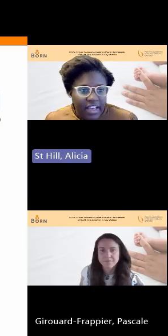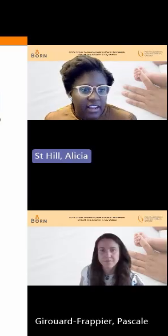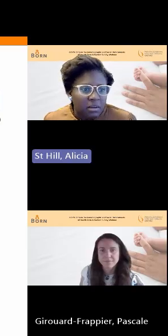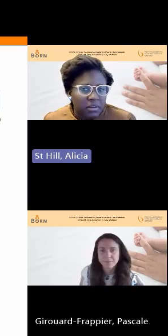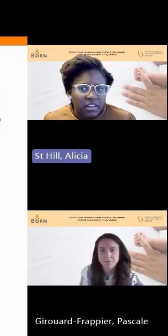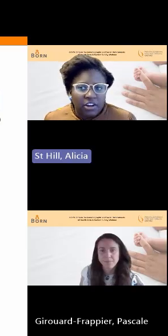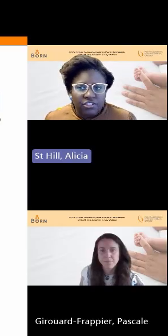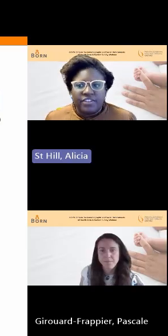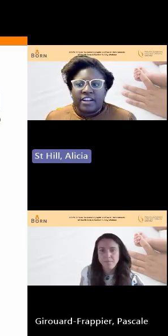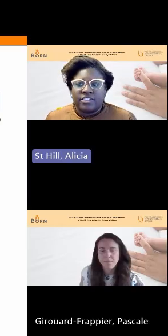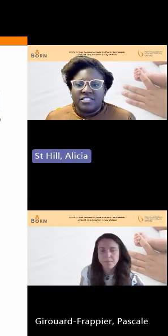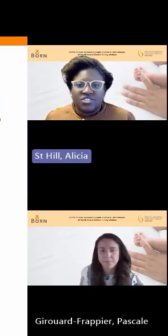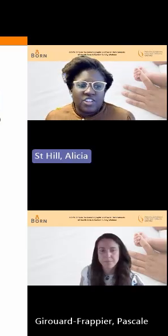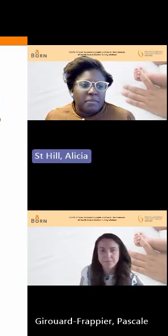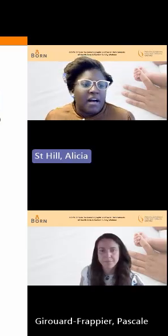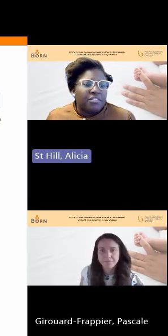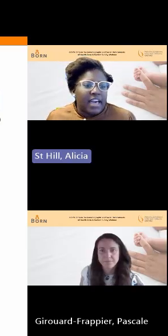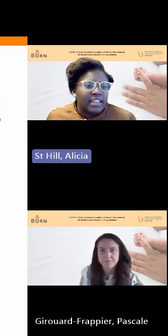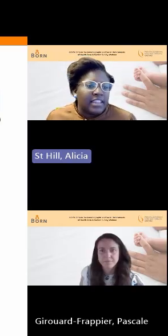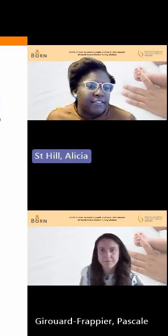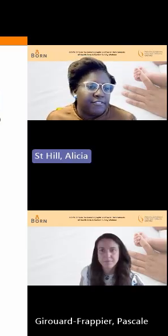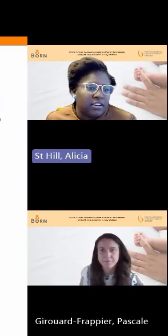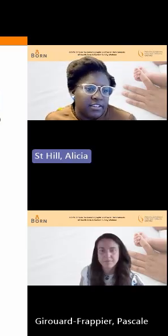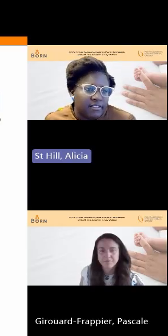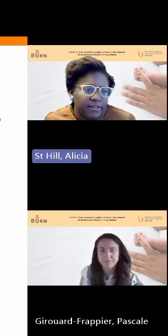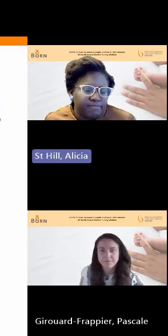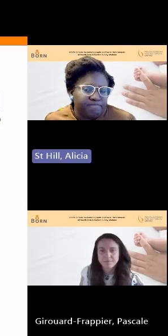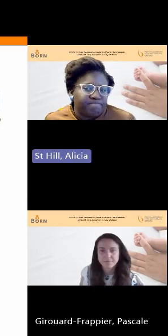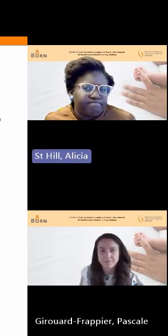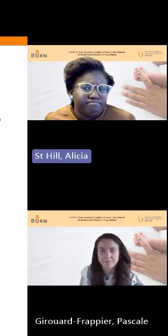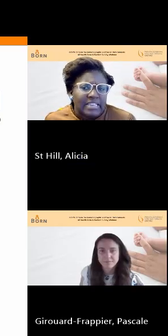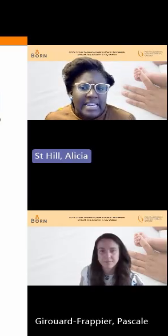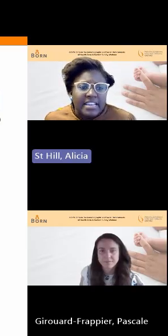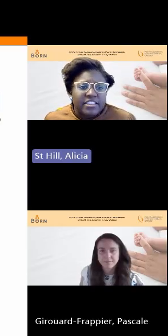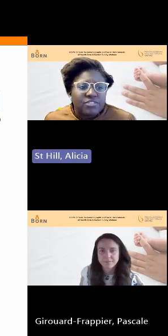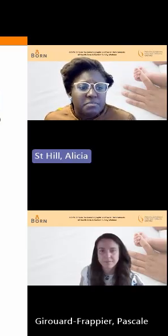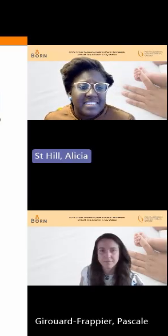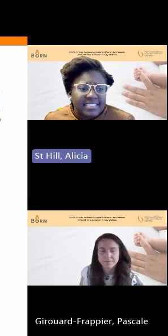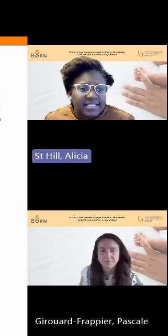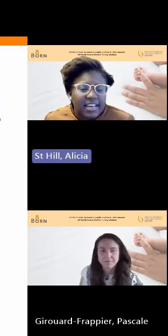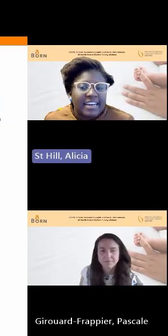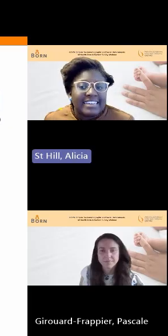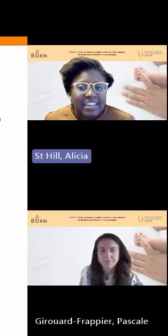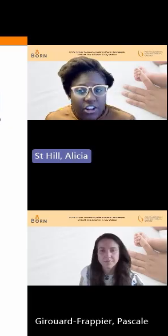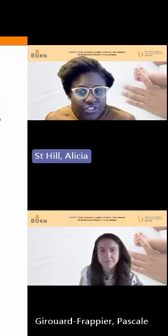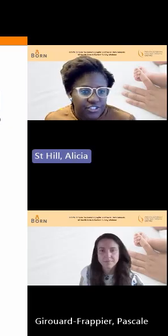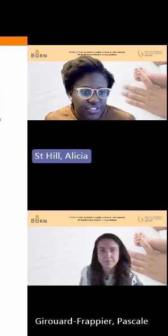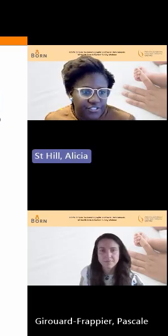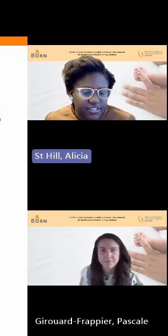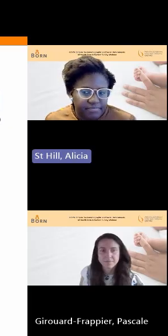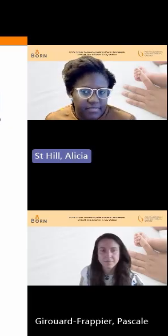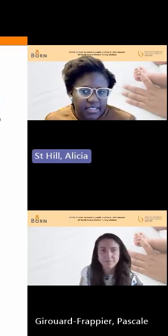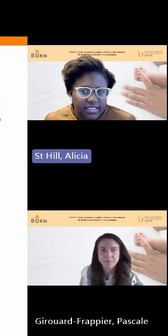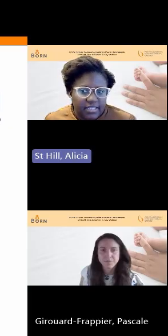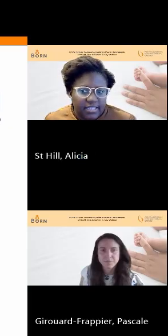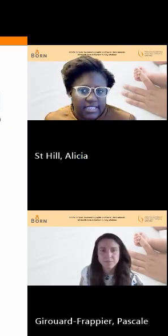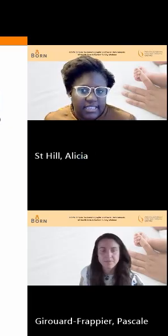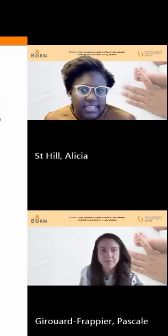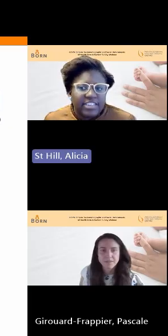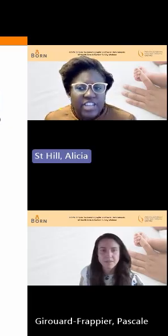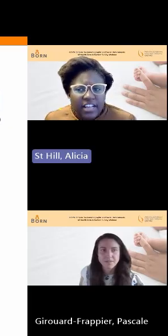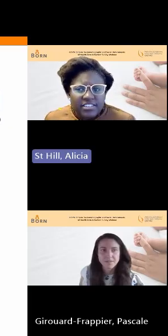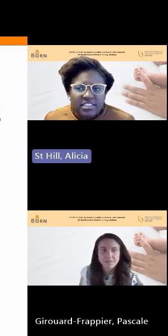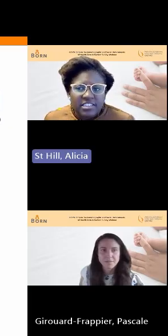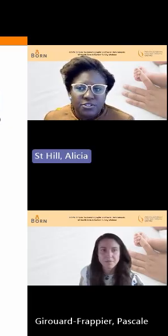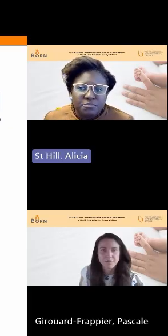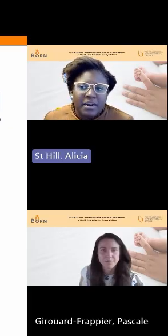the social, economic, and cultural factors that shape health and life in Ontario. This represents a culture shift.